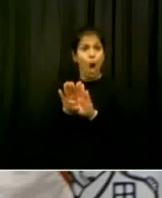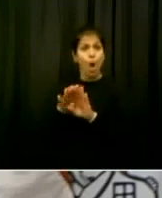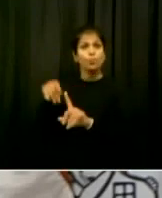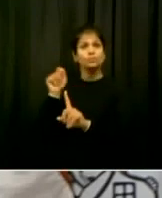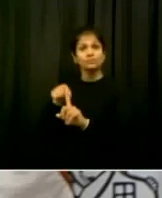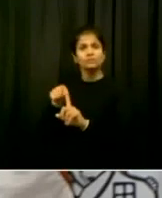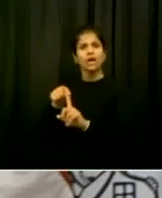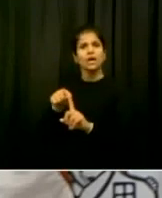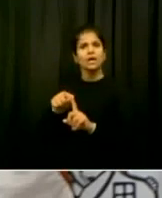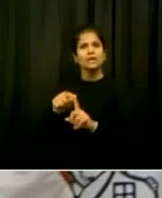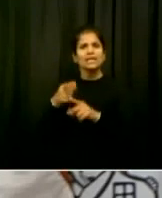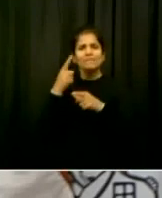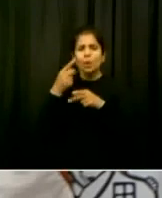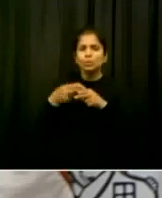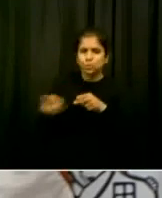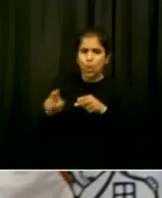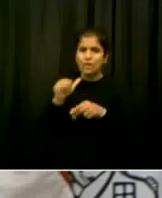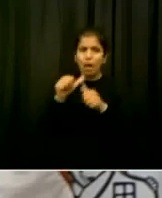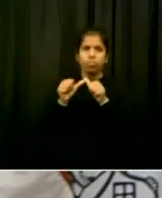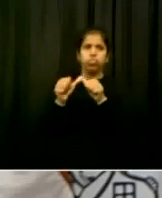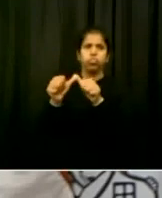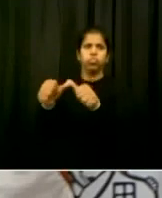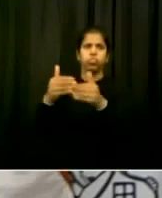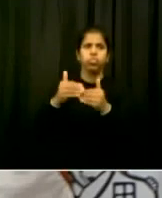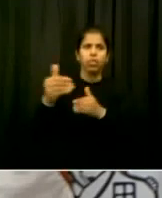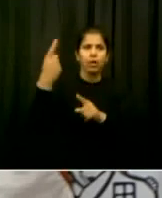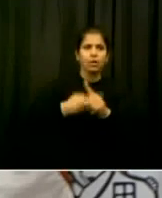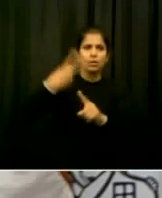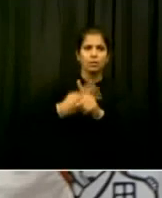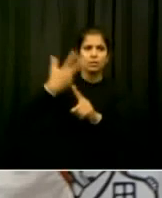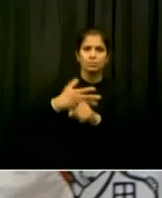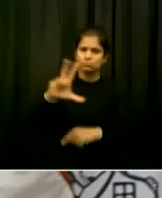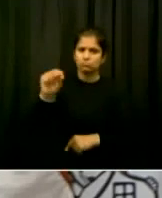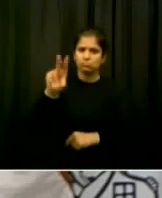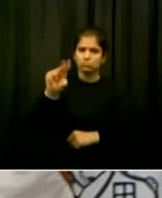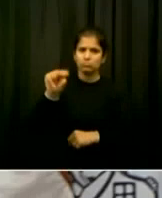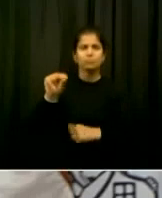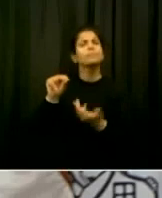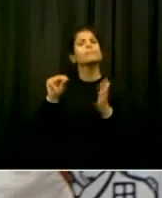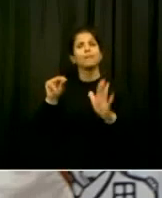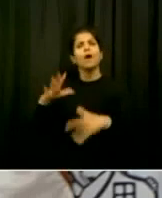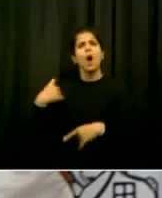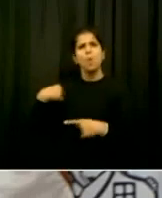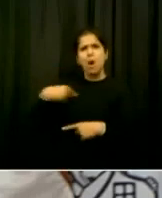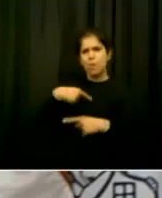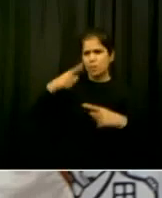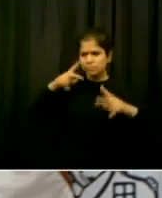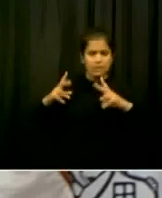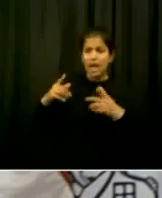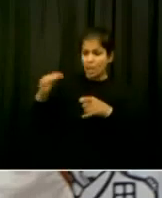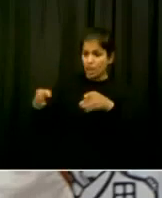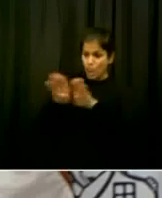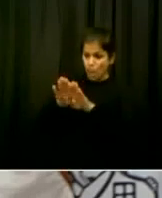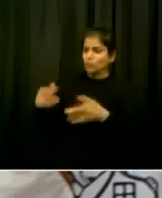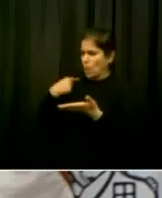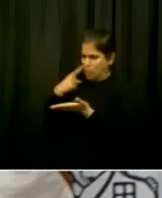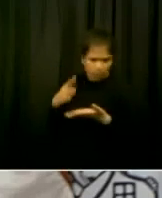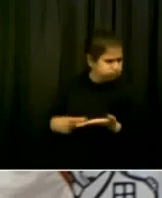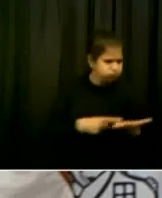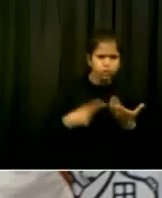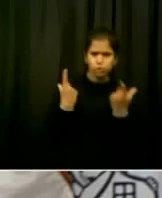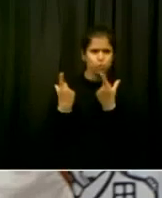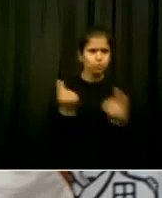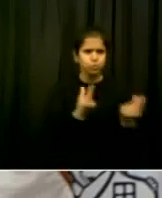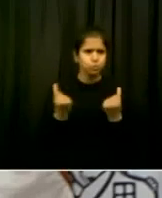Big picture, vaccine is coming. But even before we talk about vaccine, if we get to a 3% or above level,